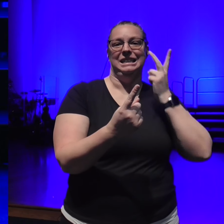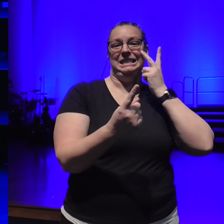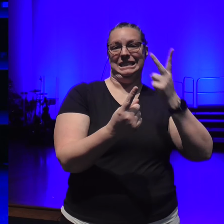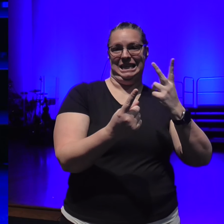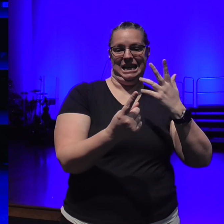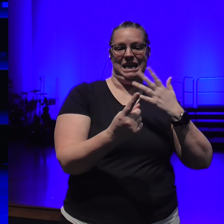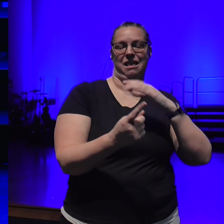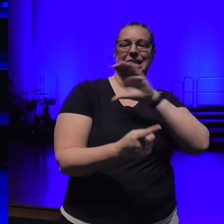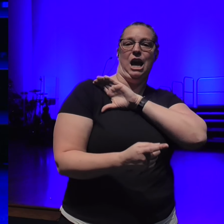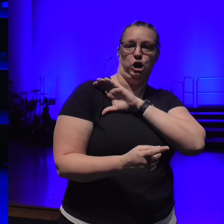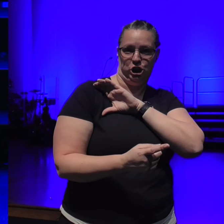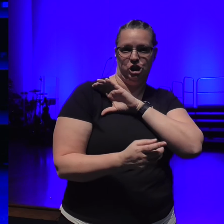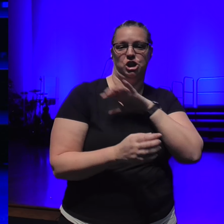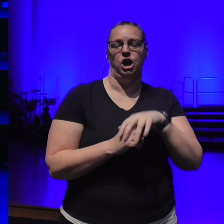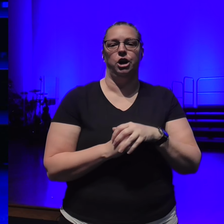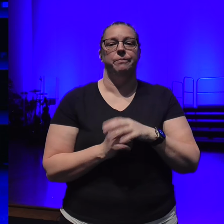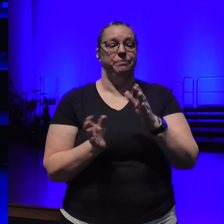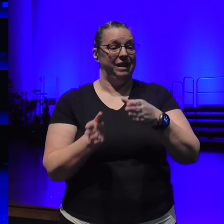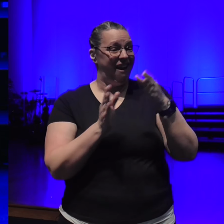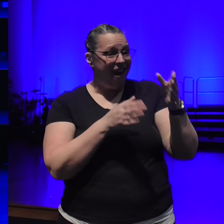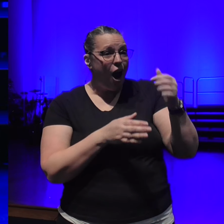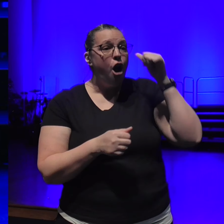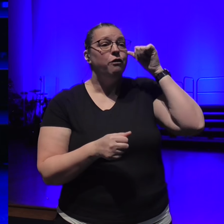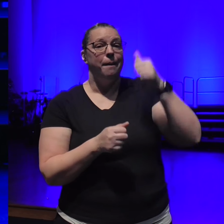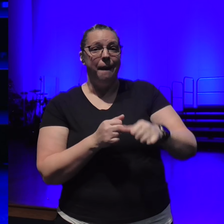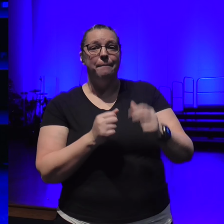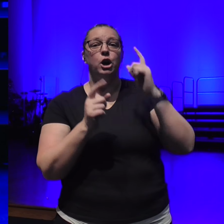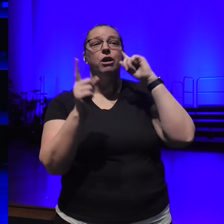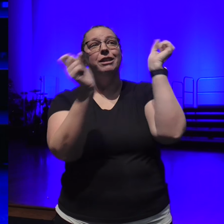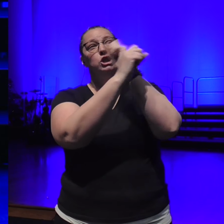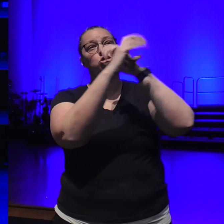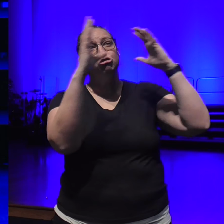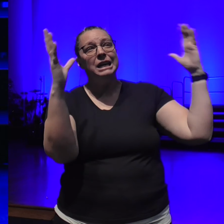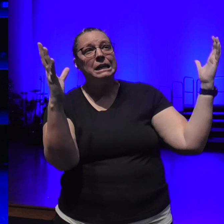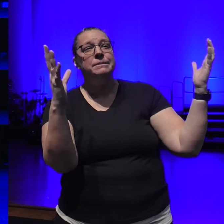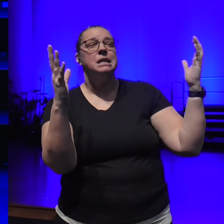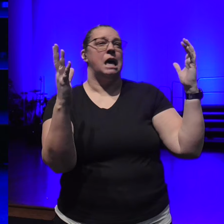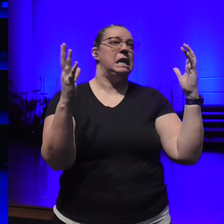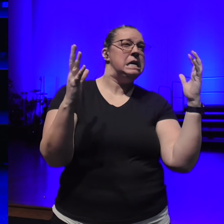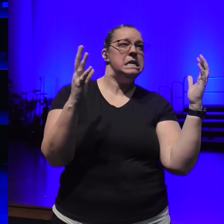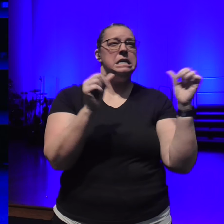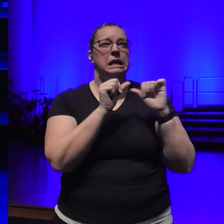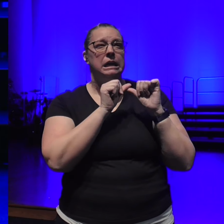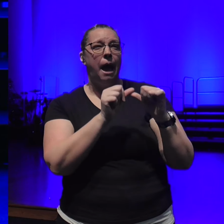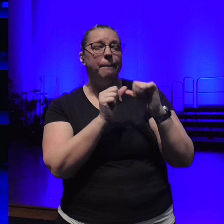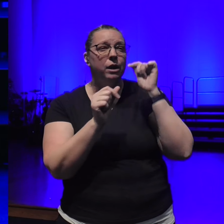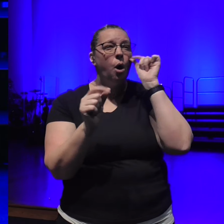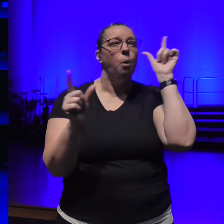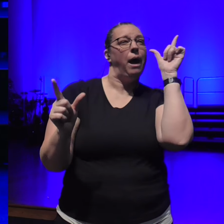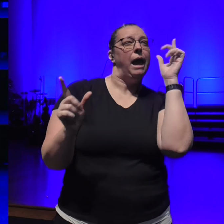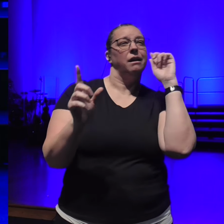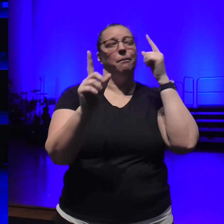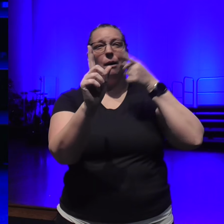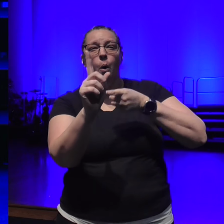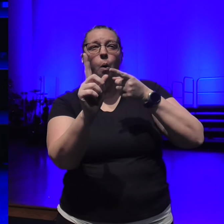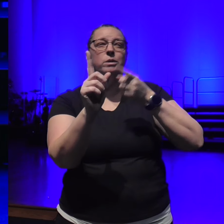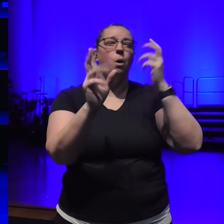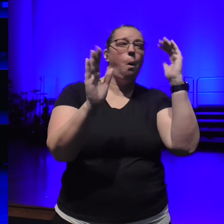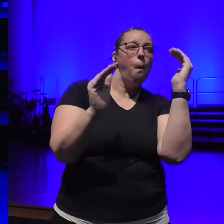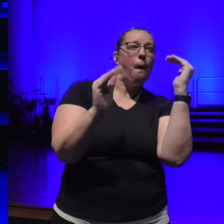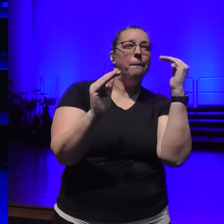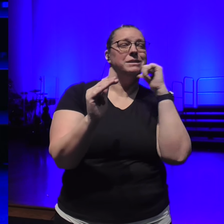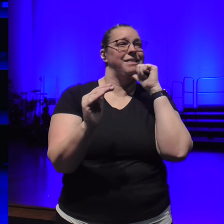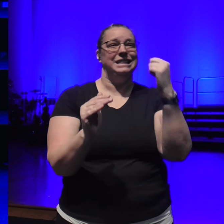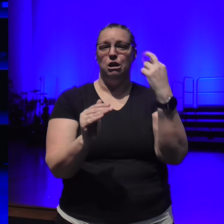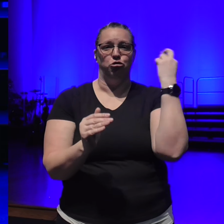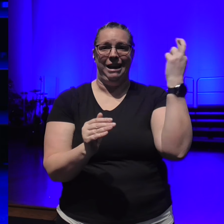human dignity. I remember the dreams that haunted me during the year, keeping me ever mindful of goals and hopes which I did not